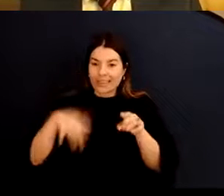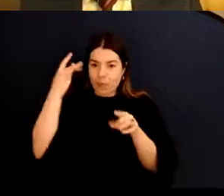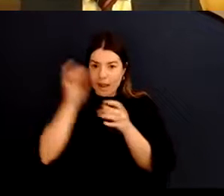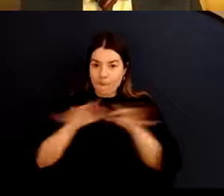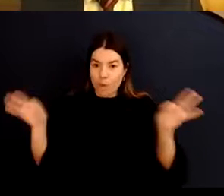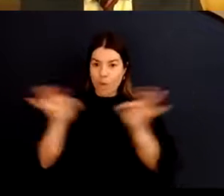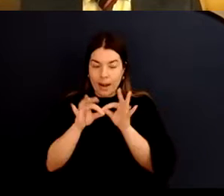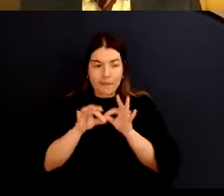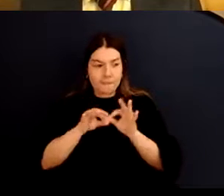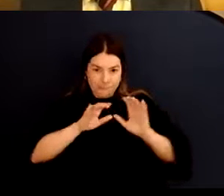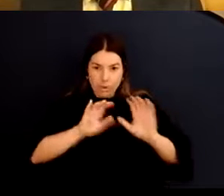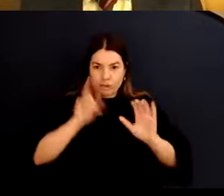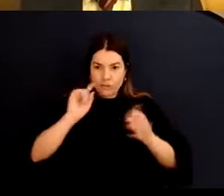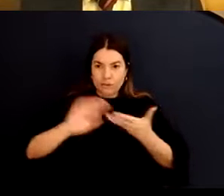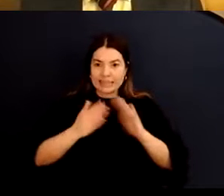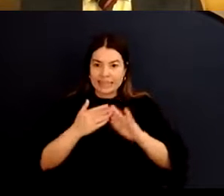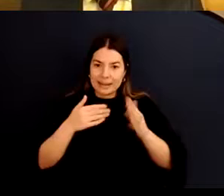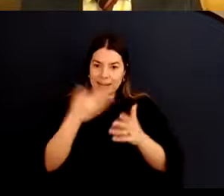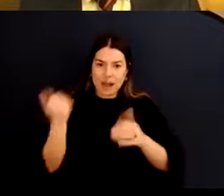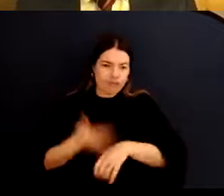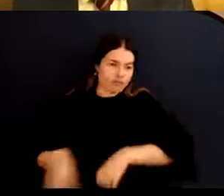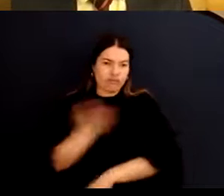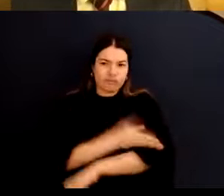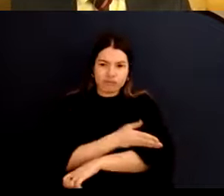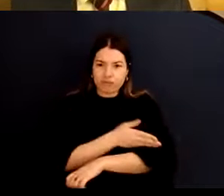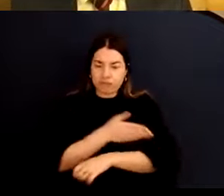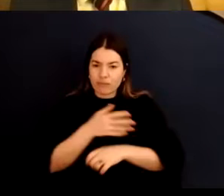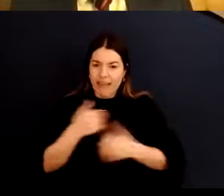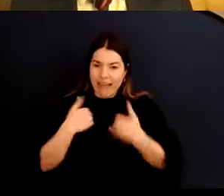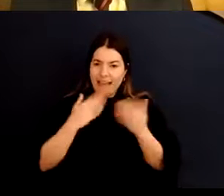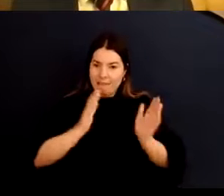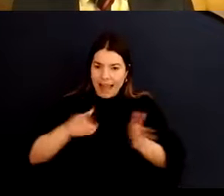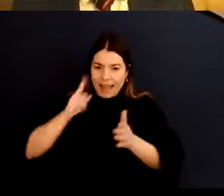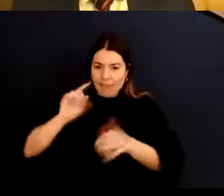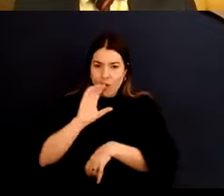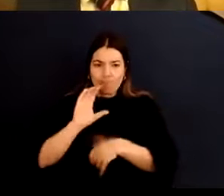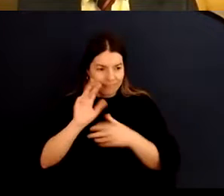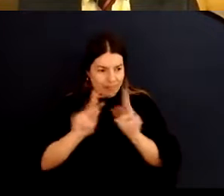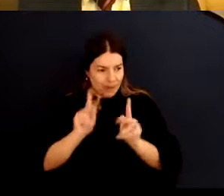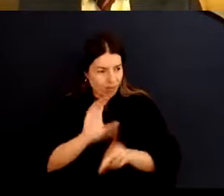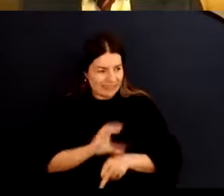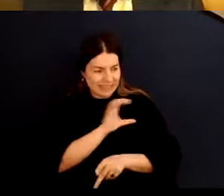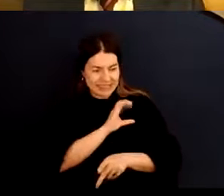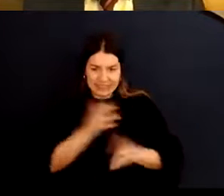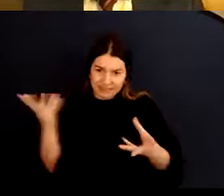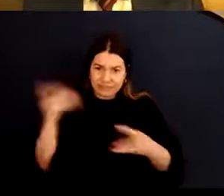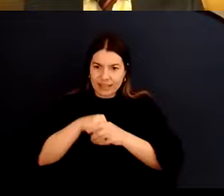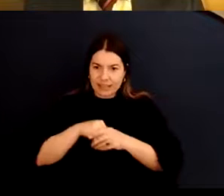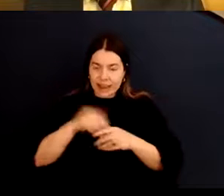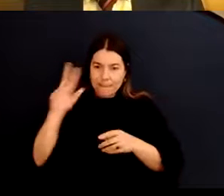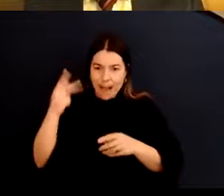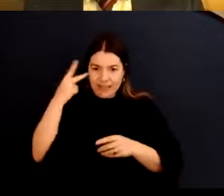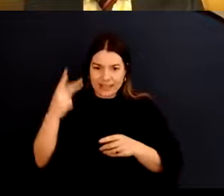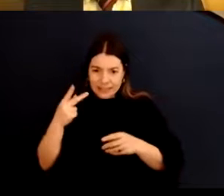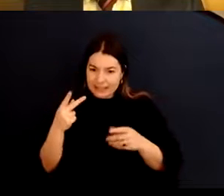to push for the city to do a better job and have a more comprehensive plan for civic engagement. In regards to partnering with the county and